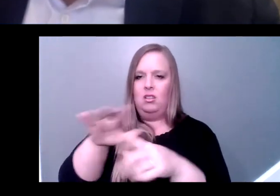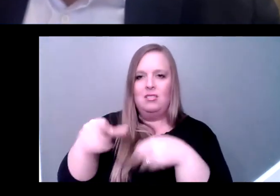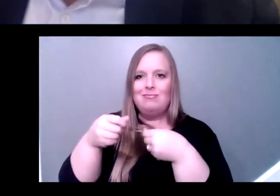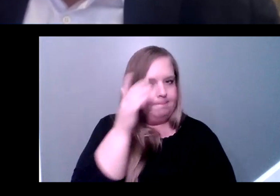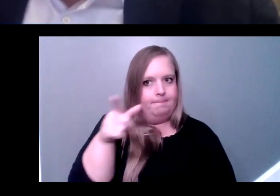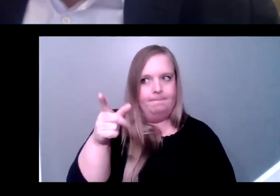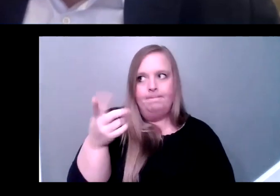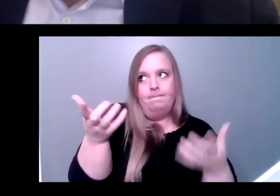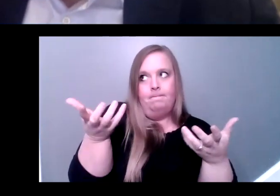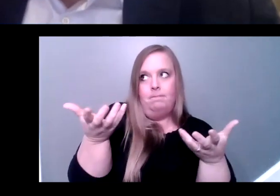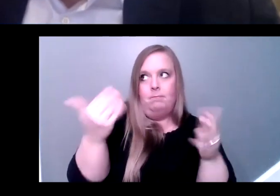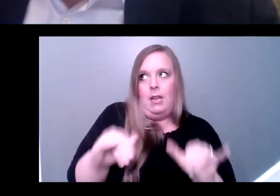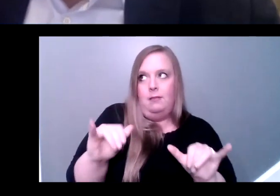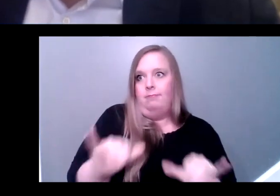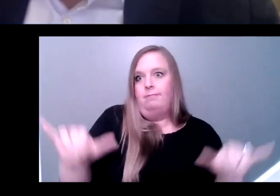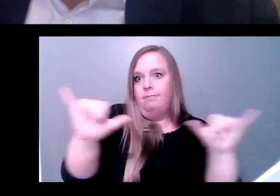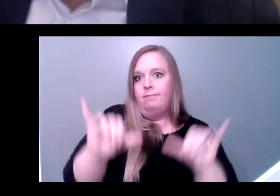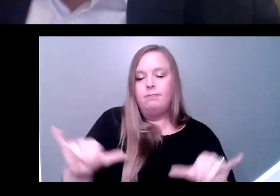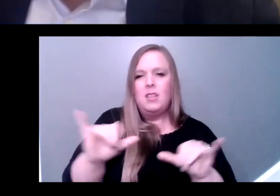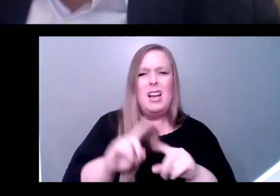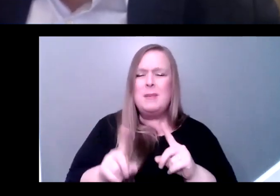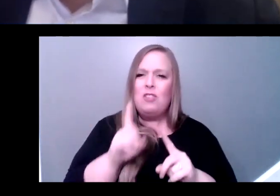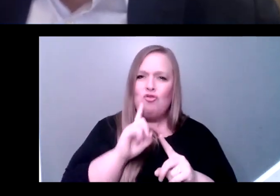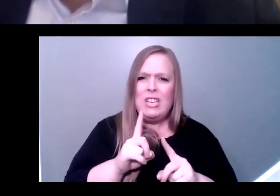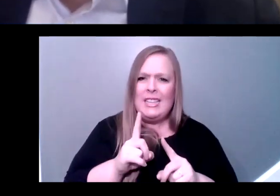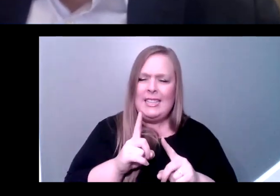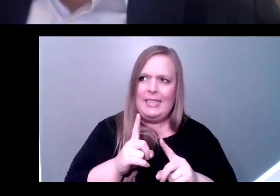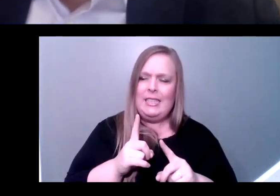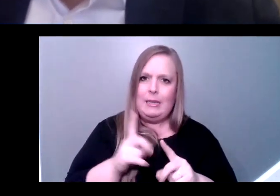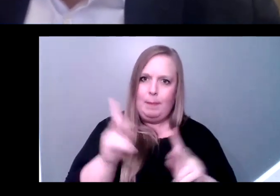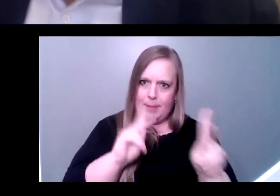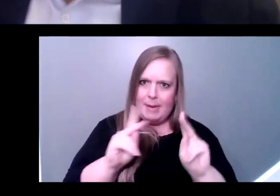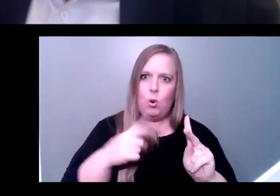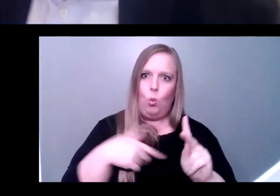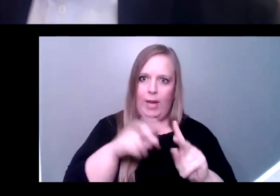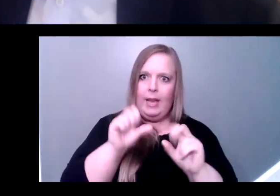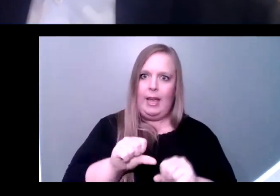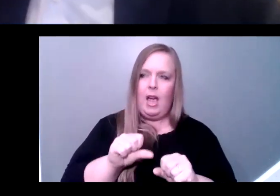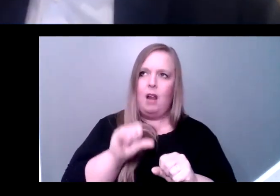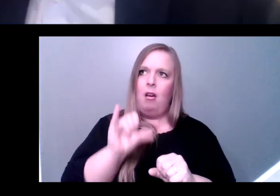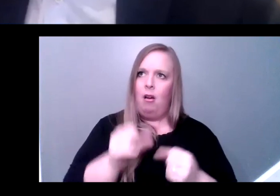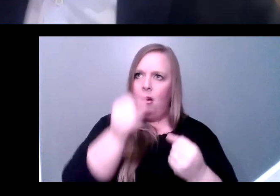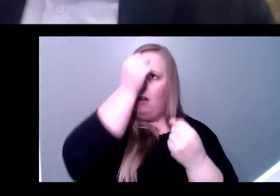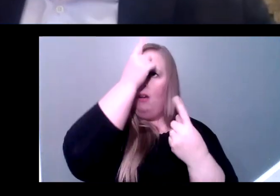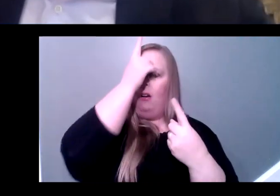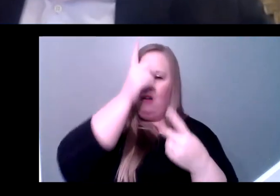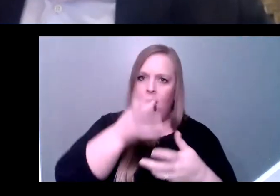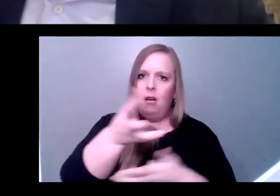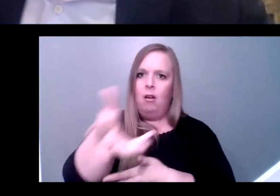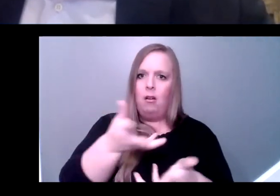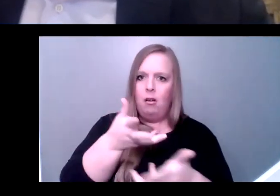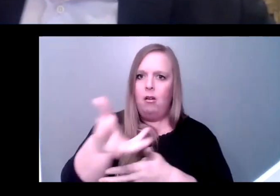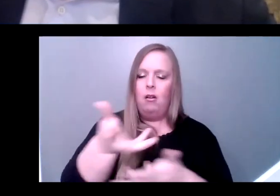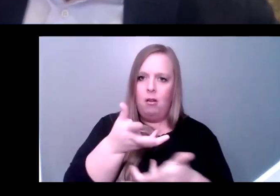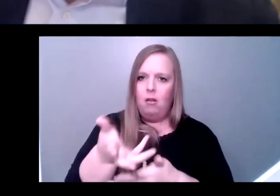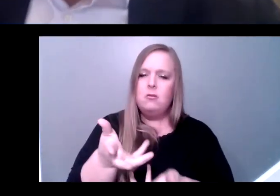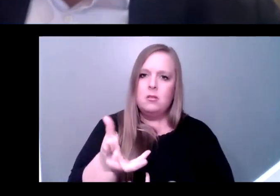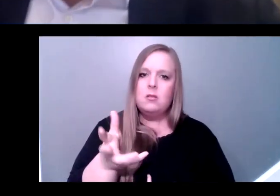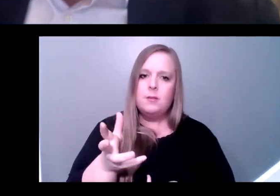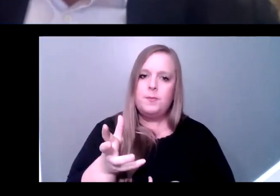Srpska. So where there are still Bosniaks who returned, they, for example, might be,